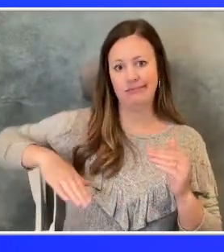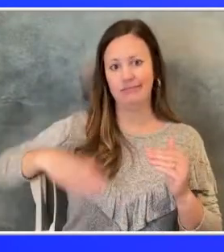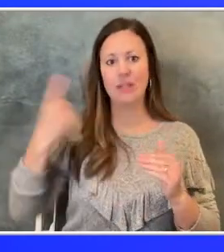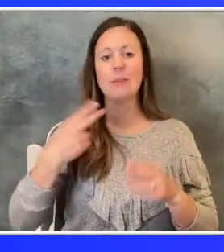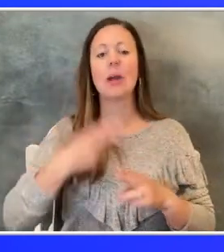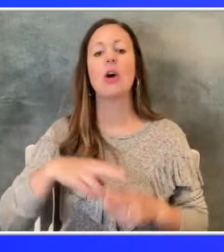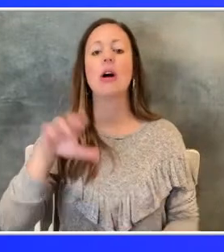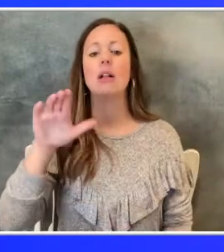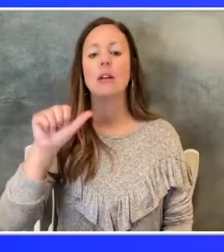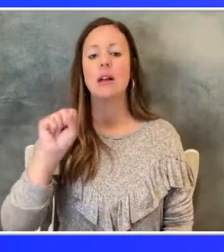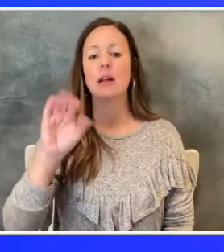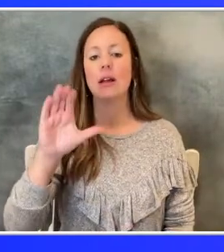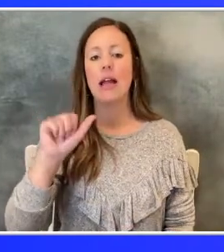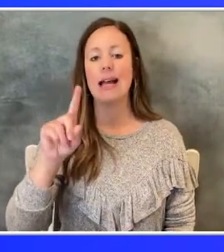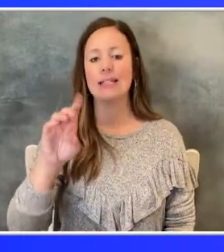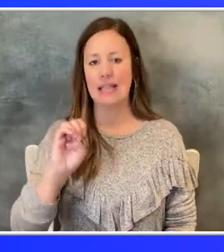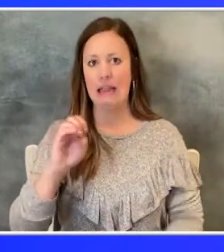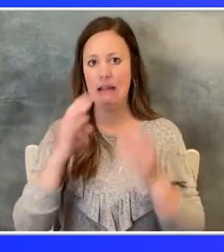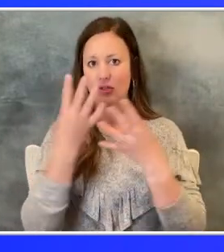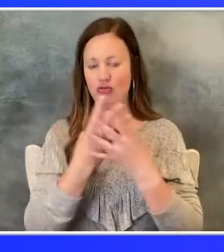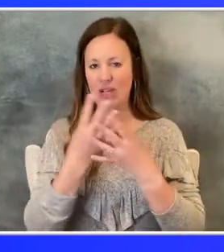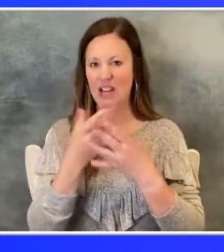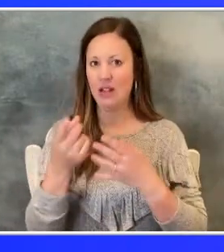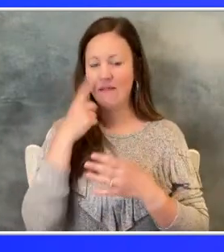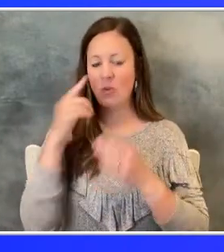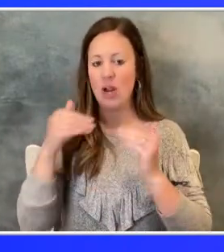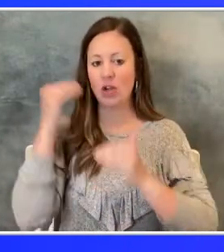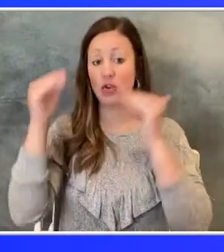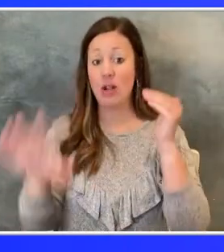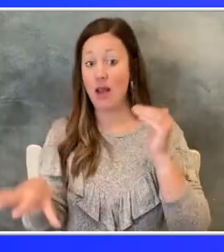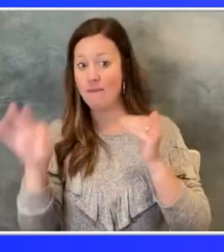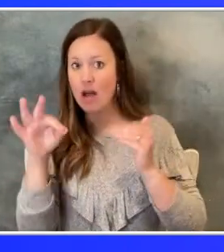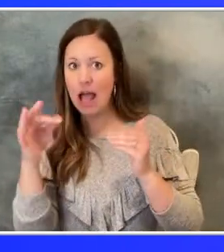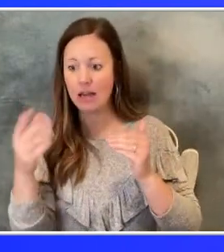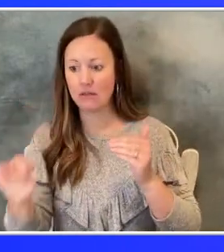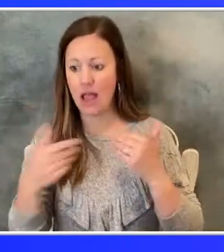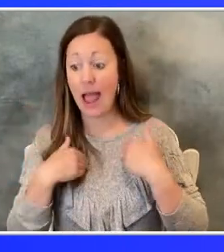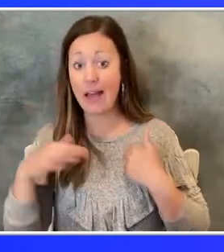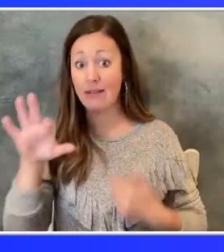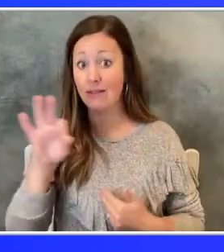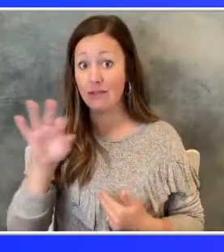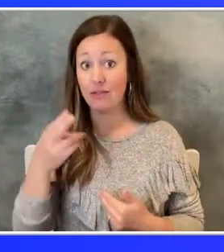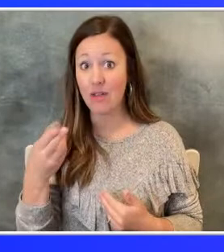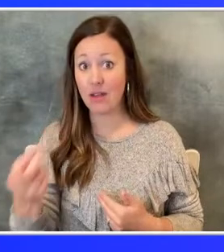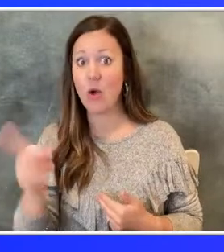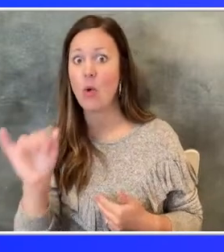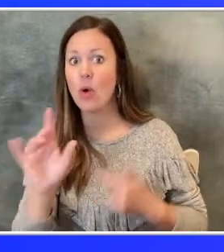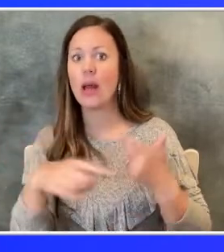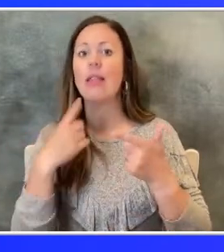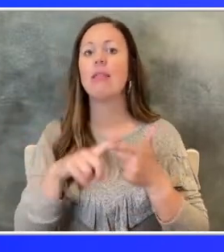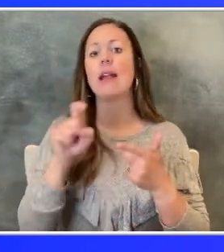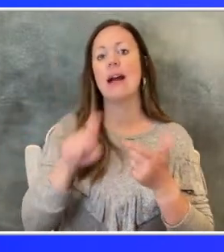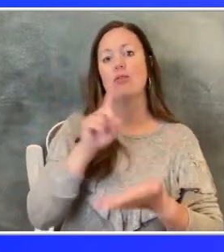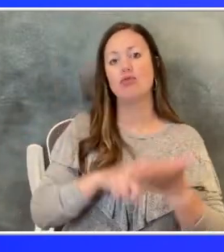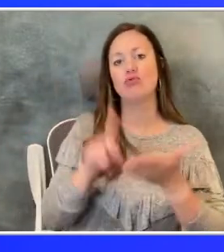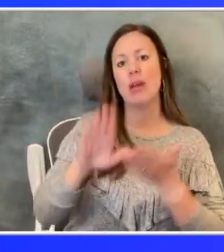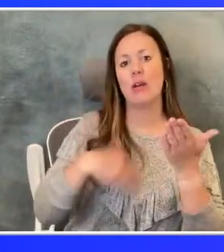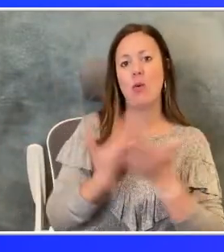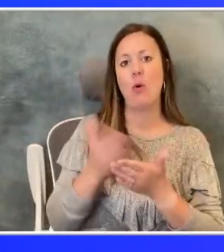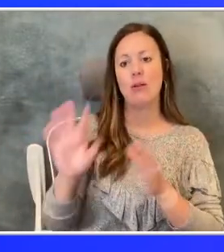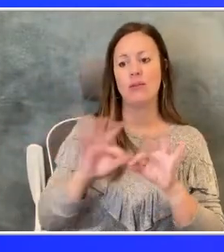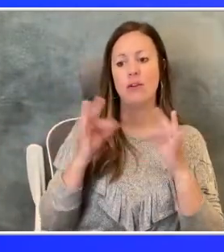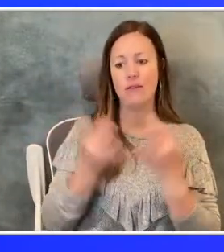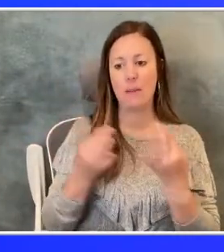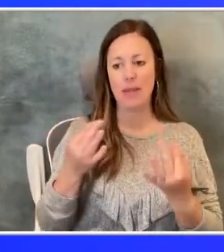in the adult world. So if they find an adult with familial hypercholesterolemia, you go around checking all the family members, including